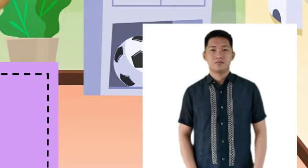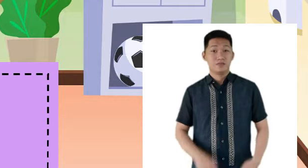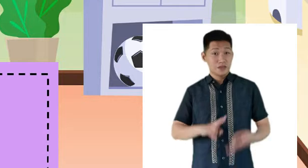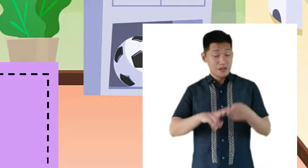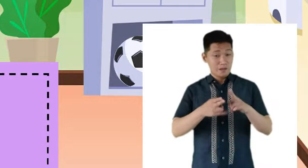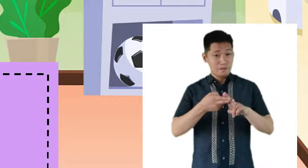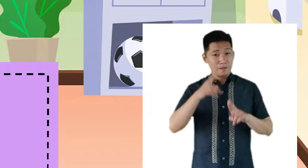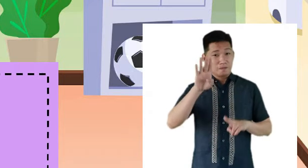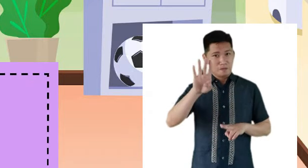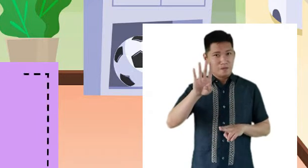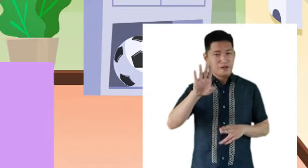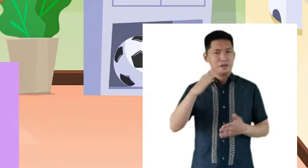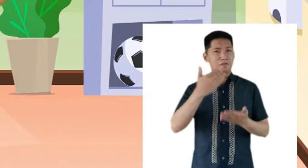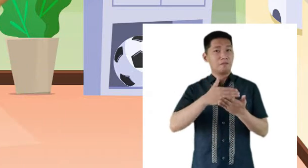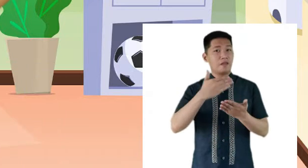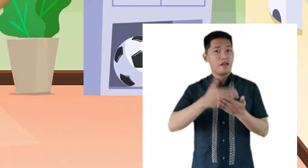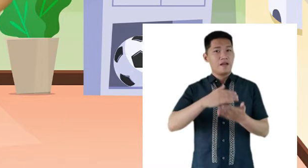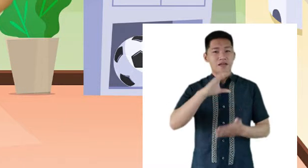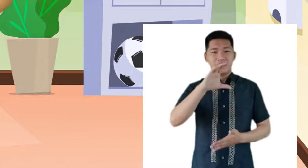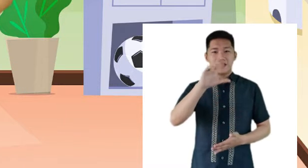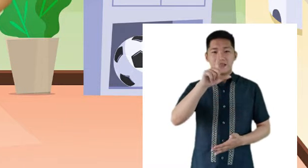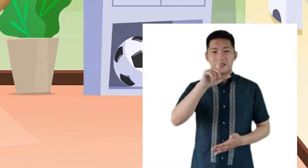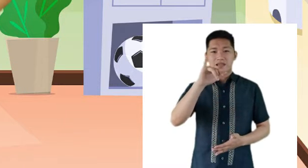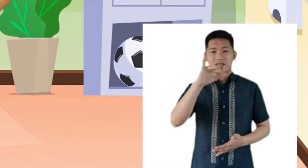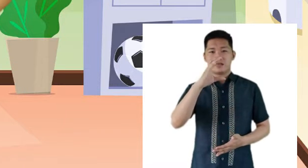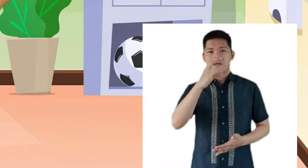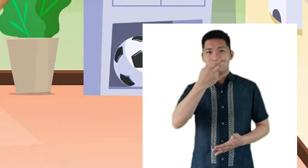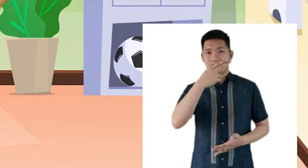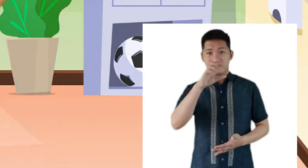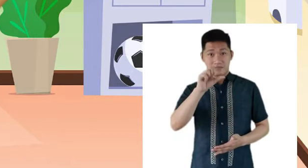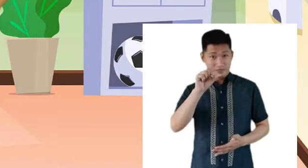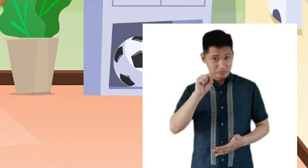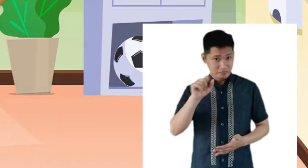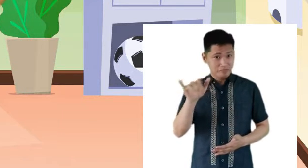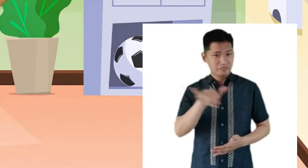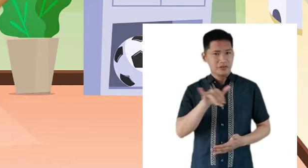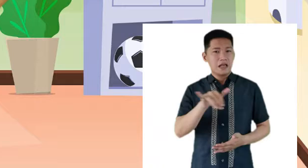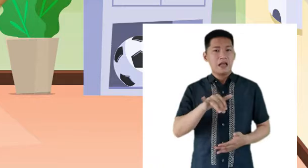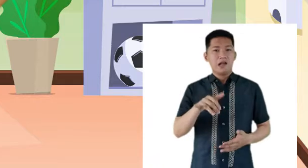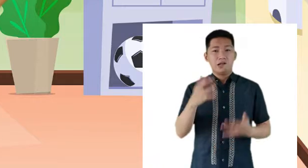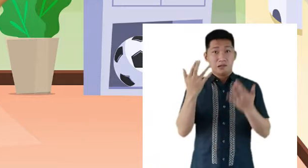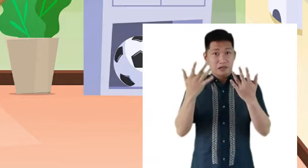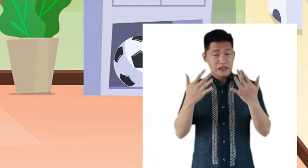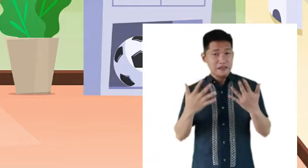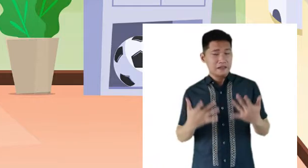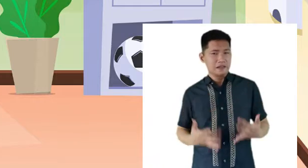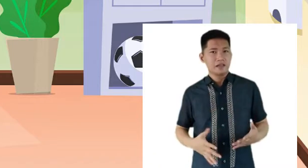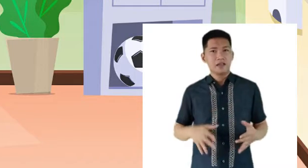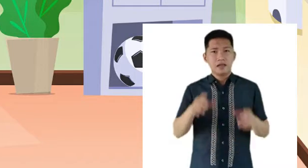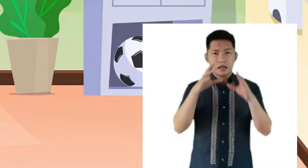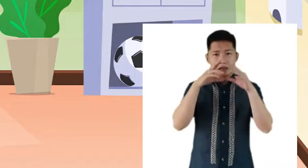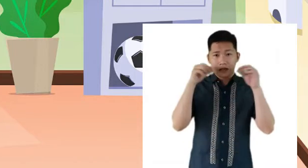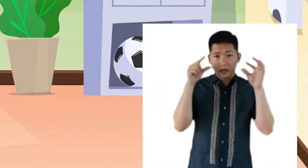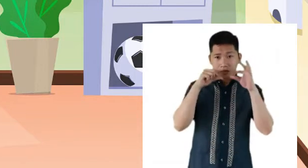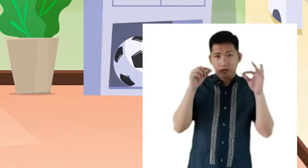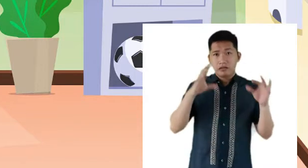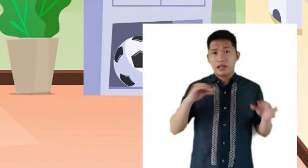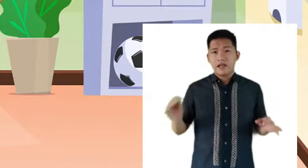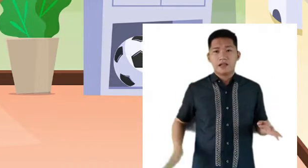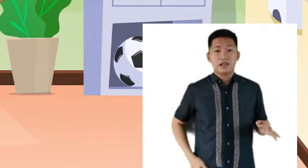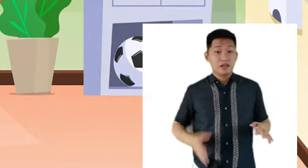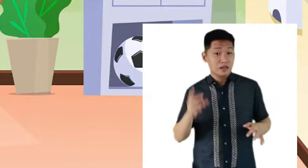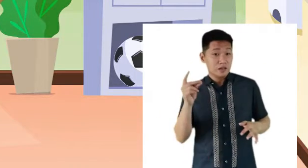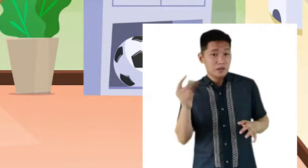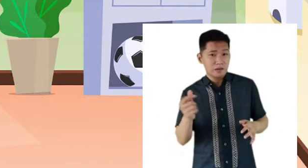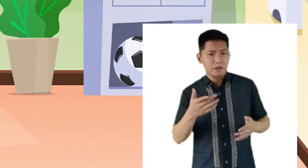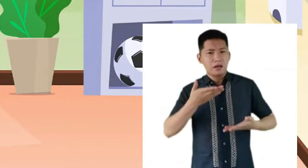Tip number 4. Avoid cliches. Examples of cliches are raining cats and dogs, and